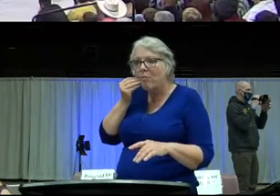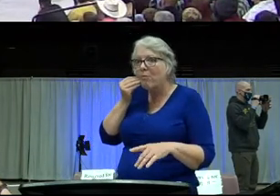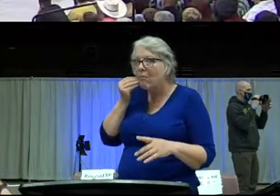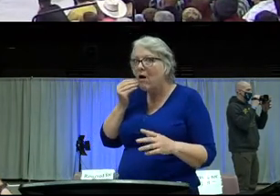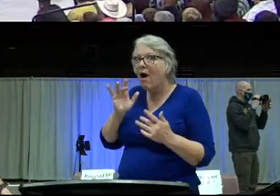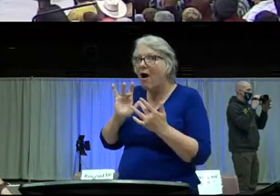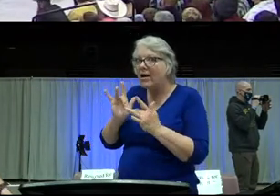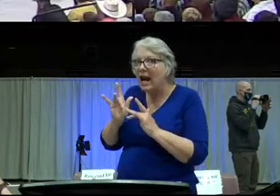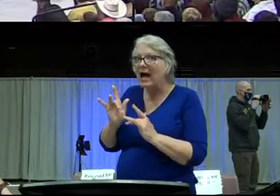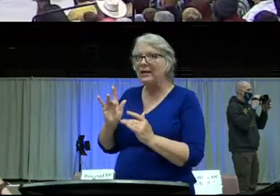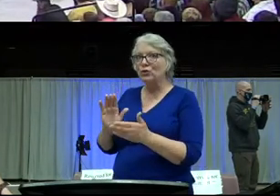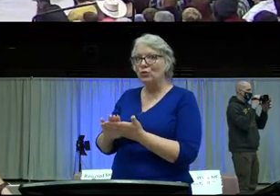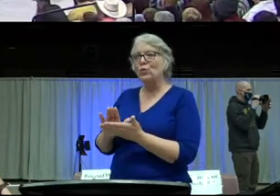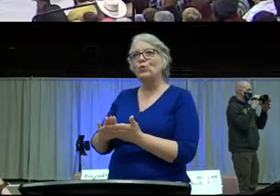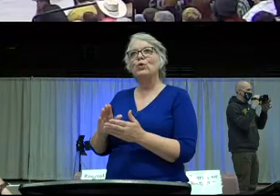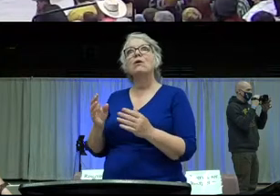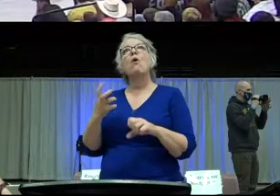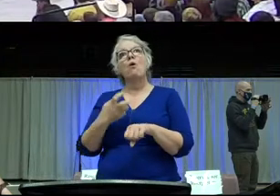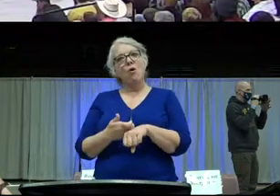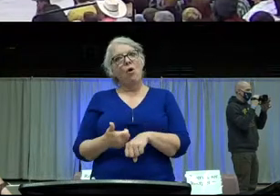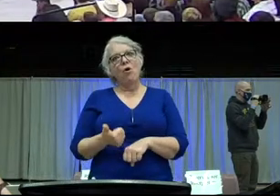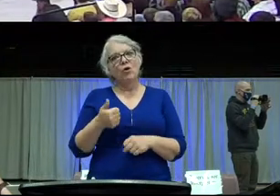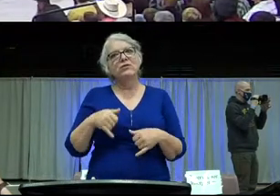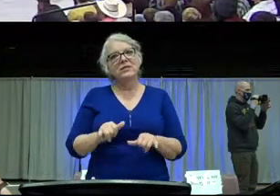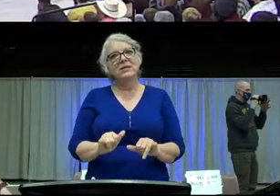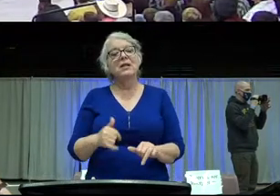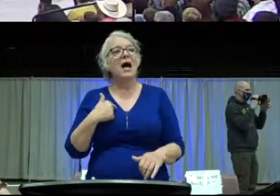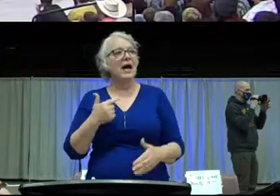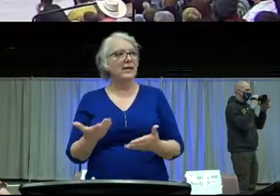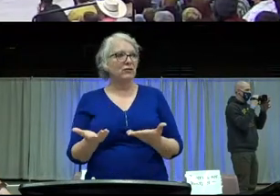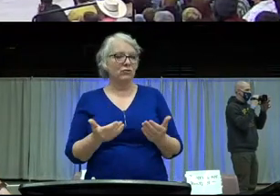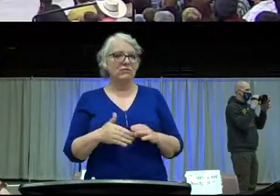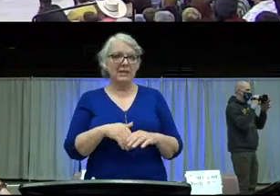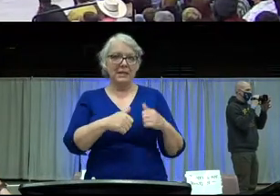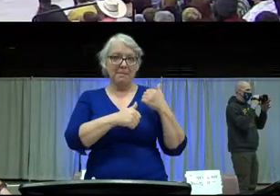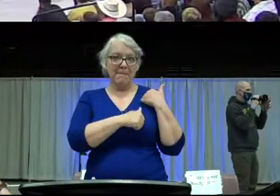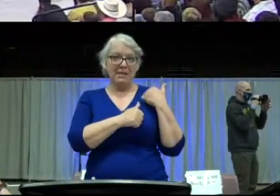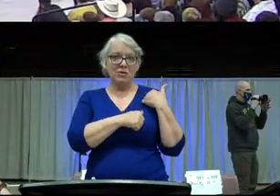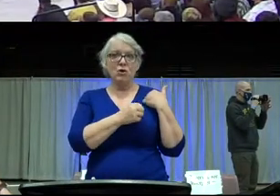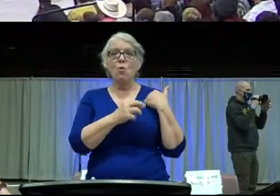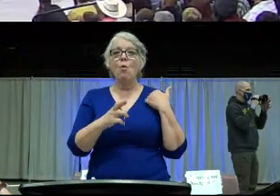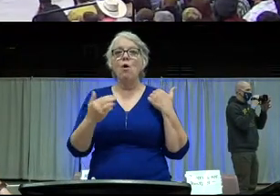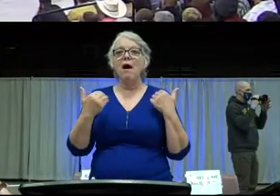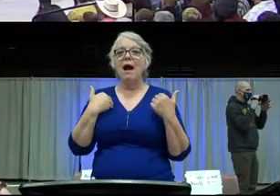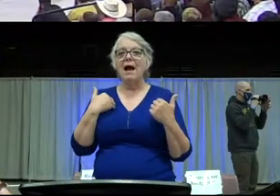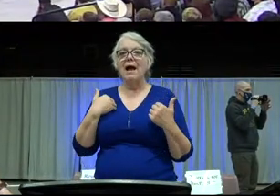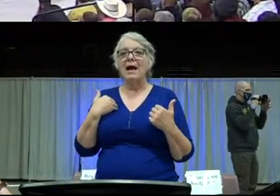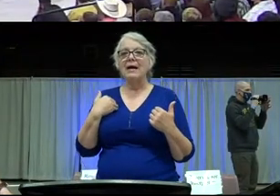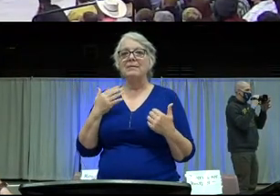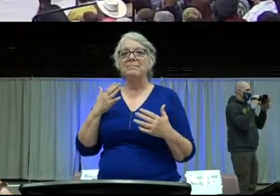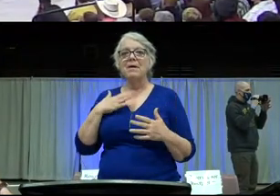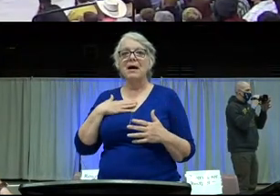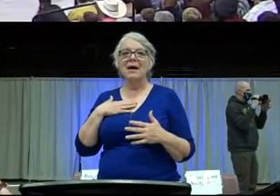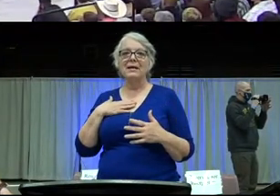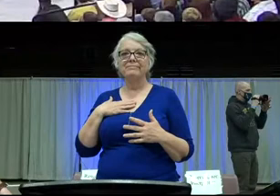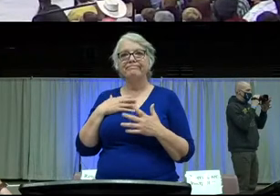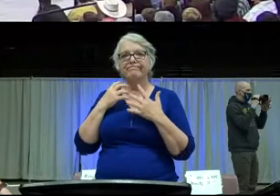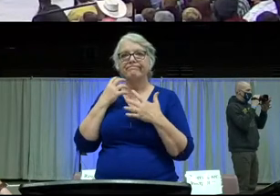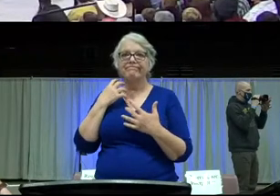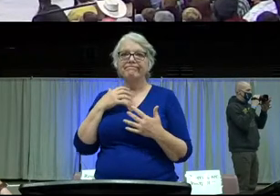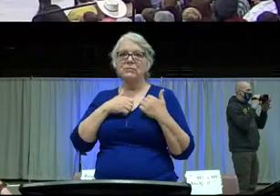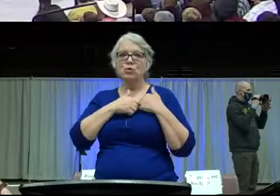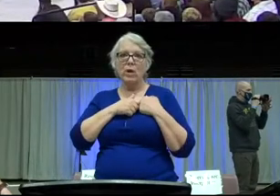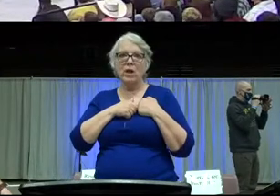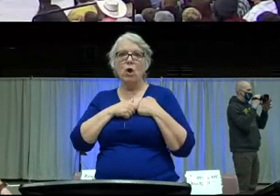more difficult. I served in the armed forces or had a significant other deployed while I have been